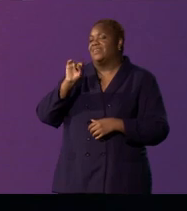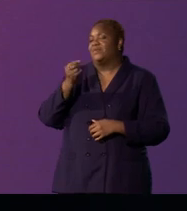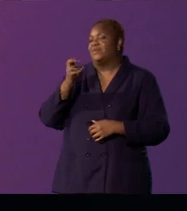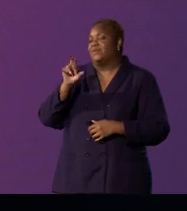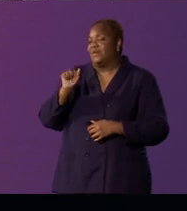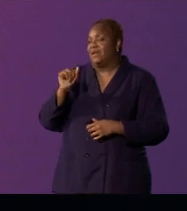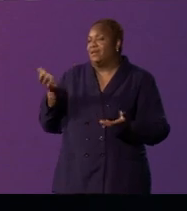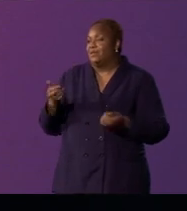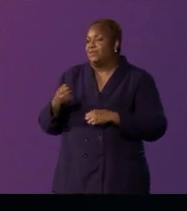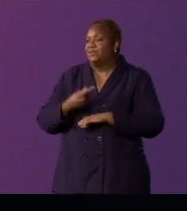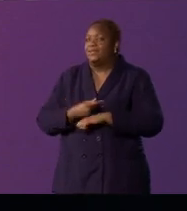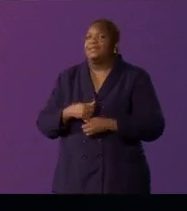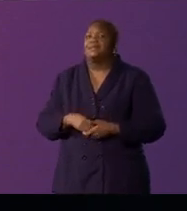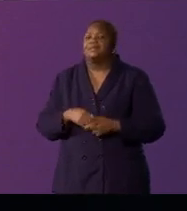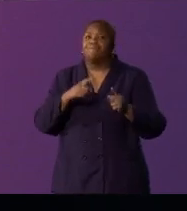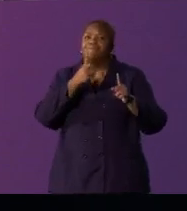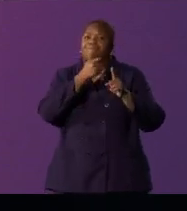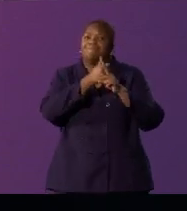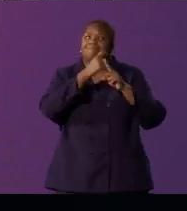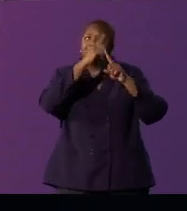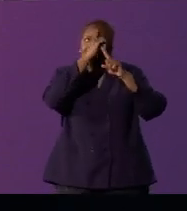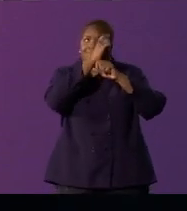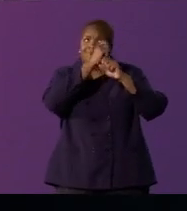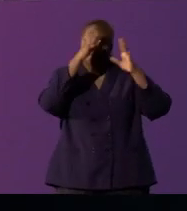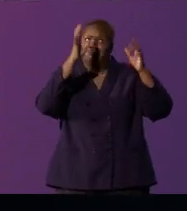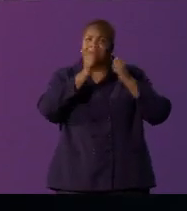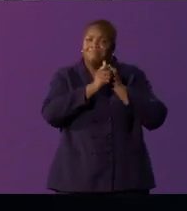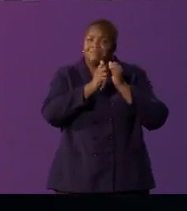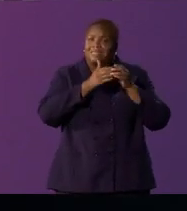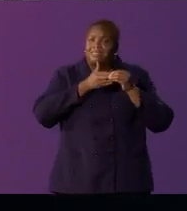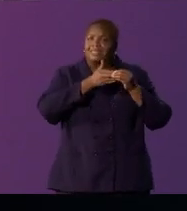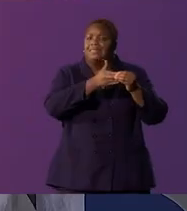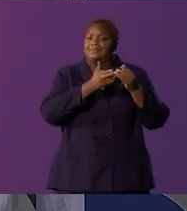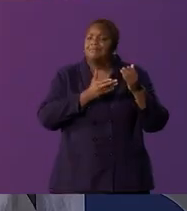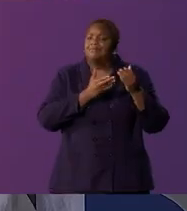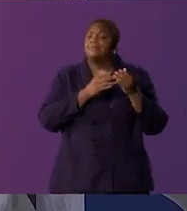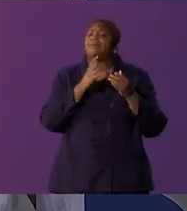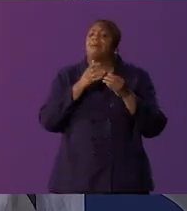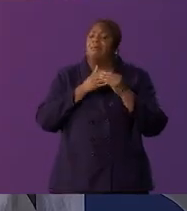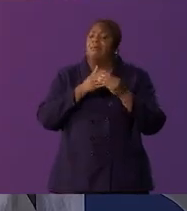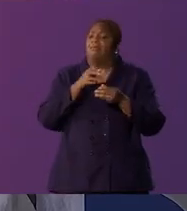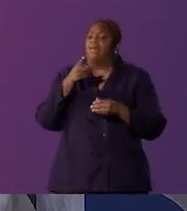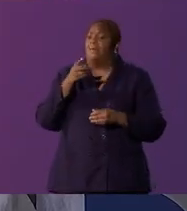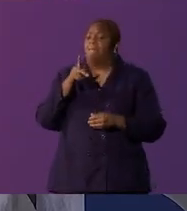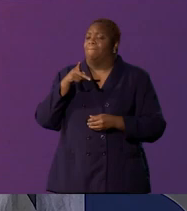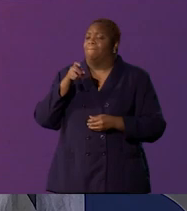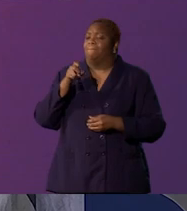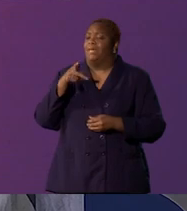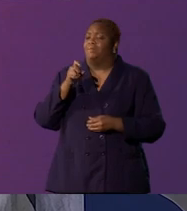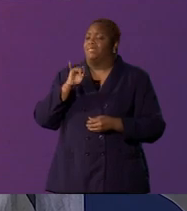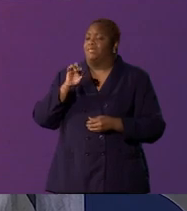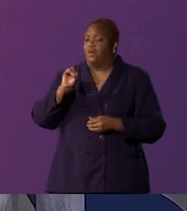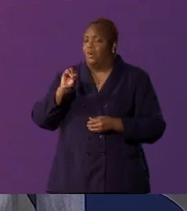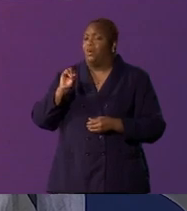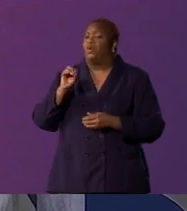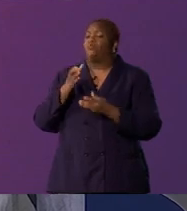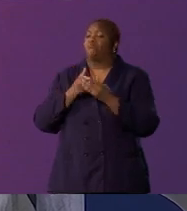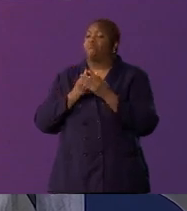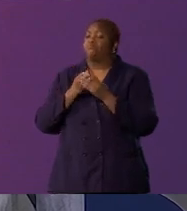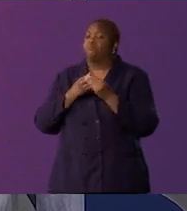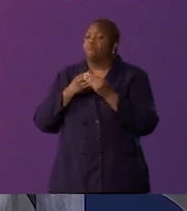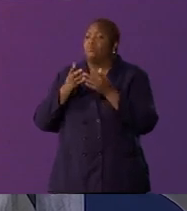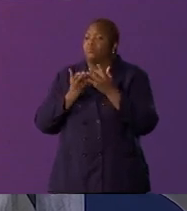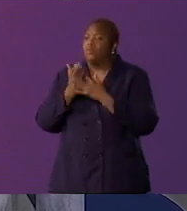today. She's a visionary who led PepsiCo through transformative growth driven by her performance